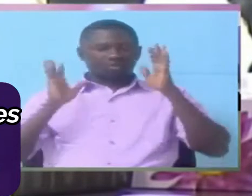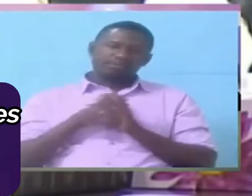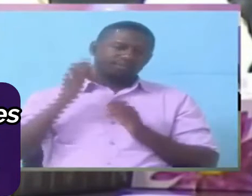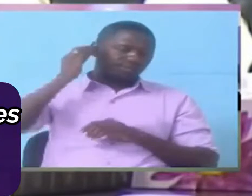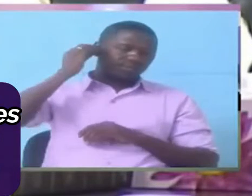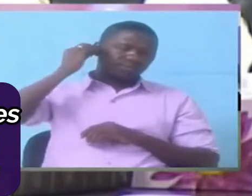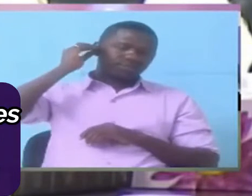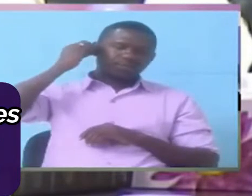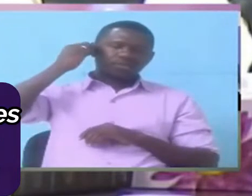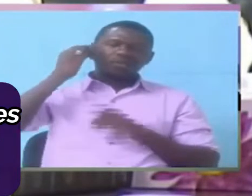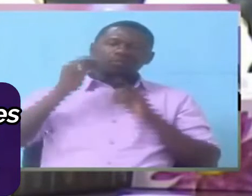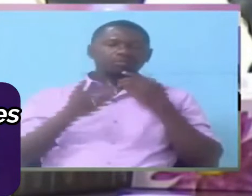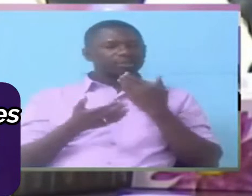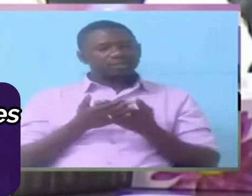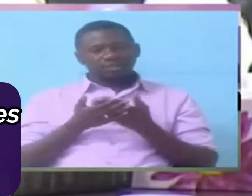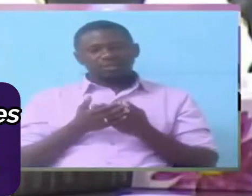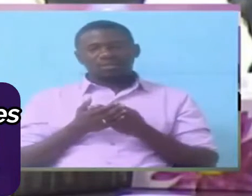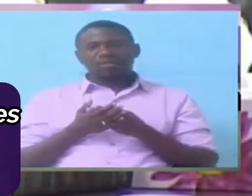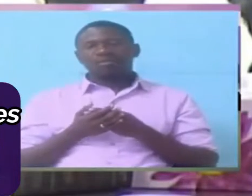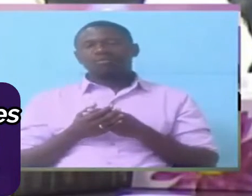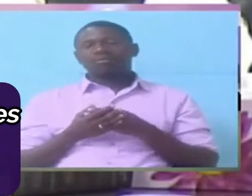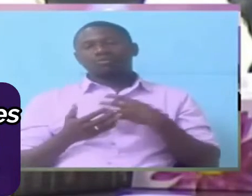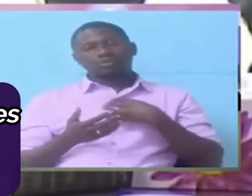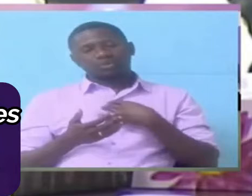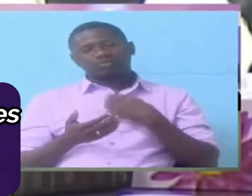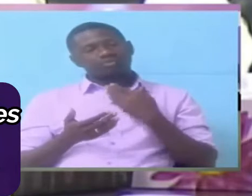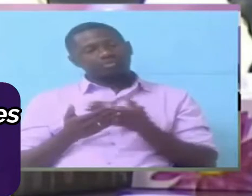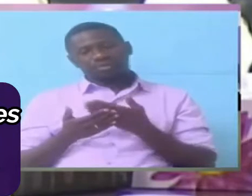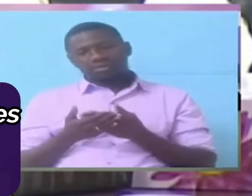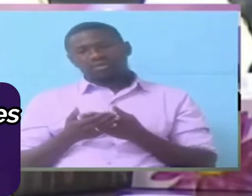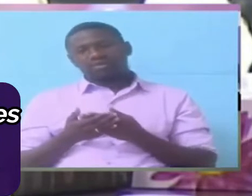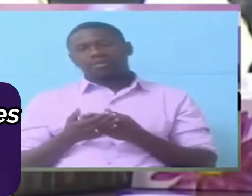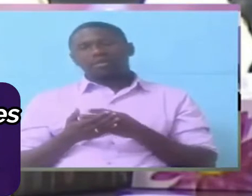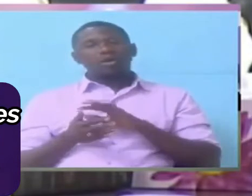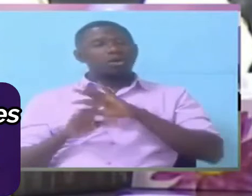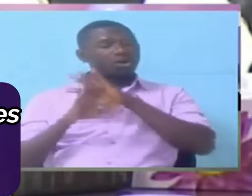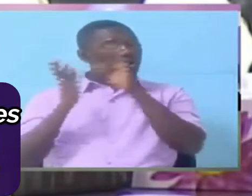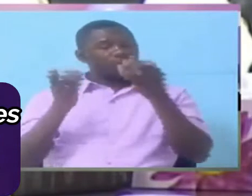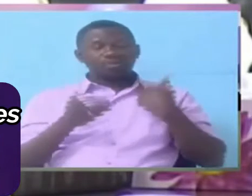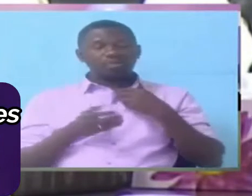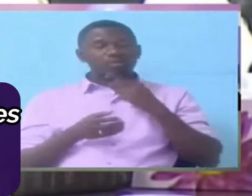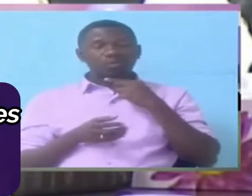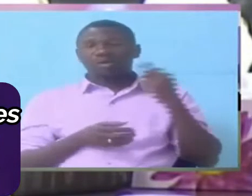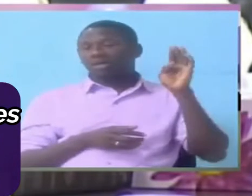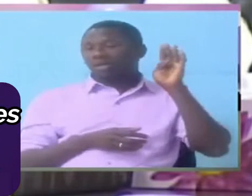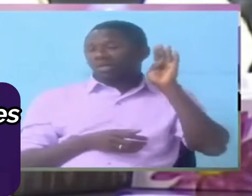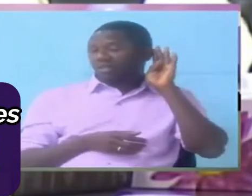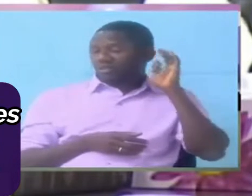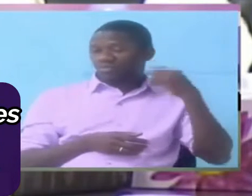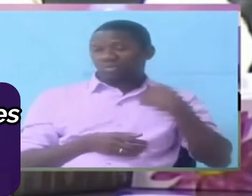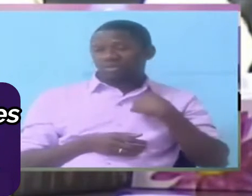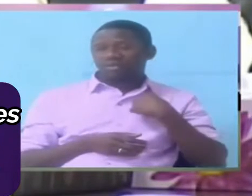have problem. Kotombe dan rumen kela. Then the appeal that I want to make. Min bebe lamoy kan. All those people who are listening